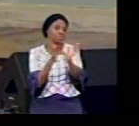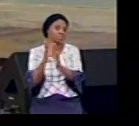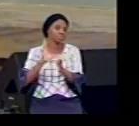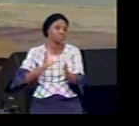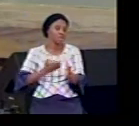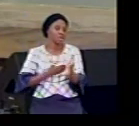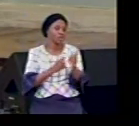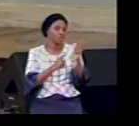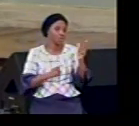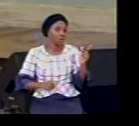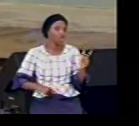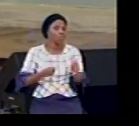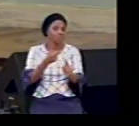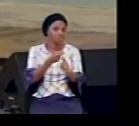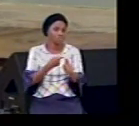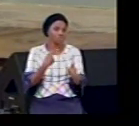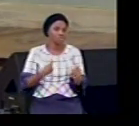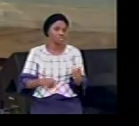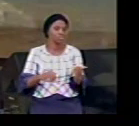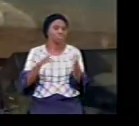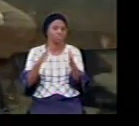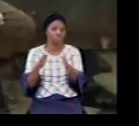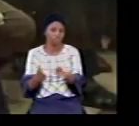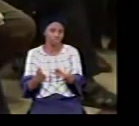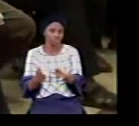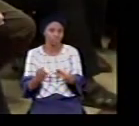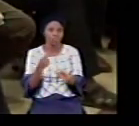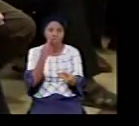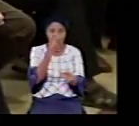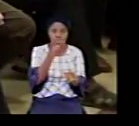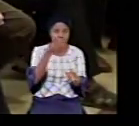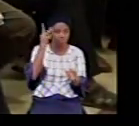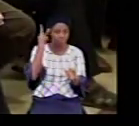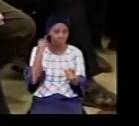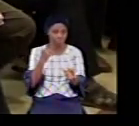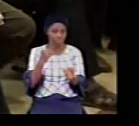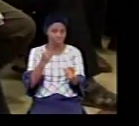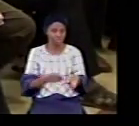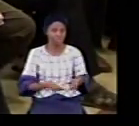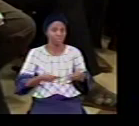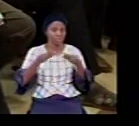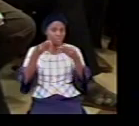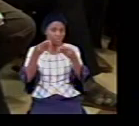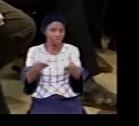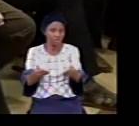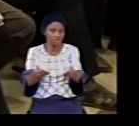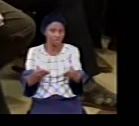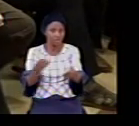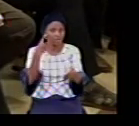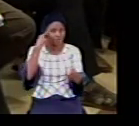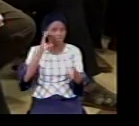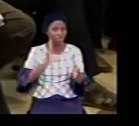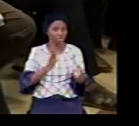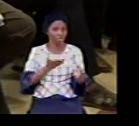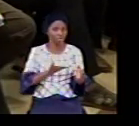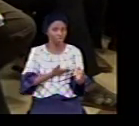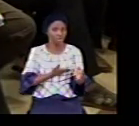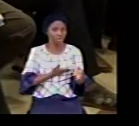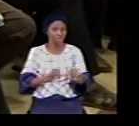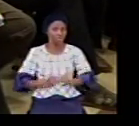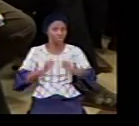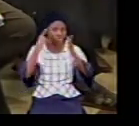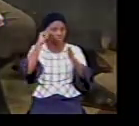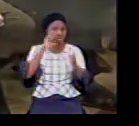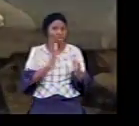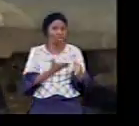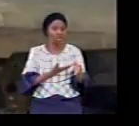Lord, from the dead, who was delivered for our offenses and